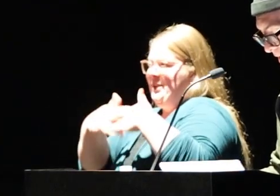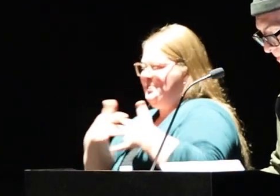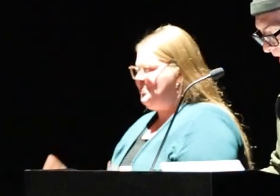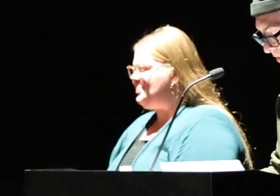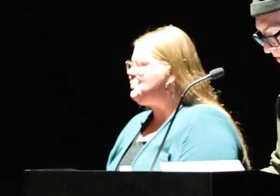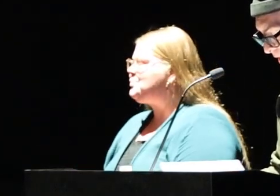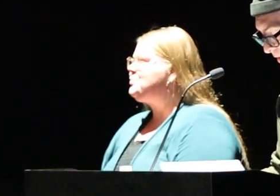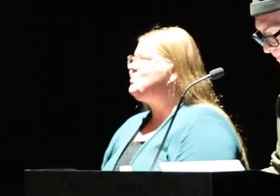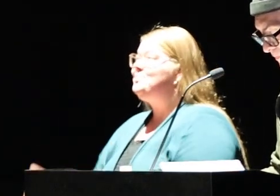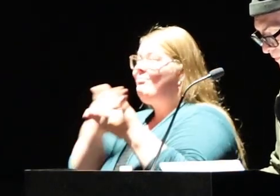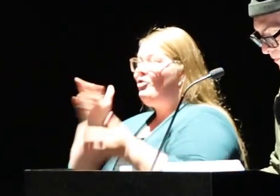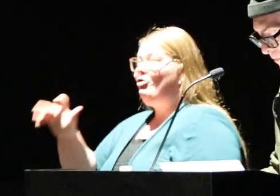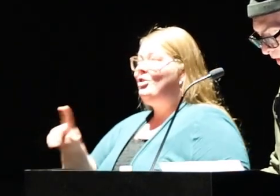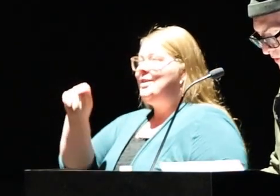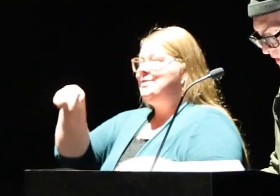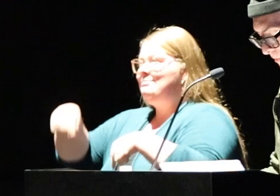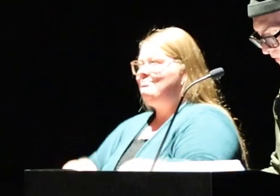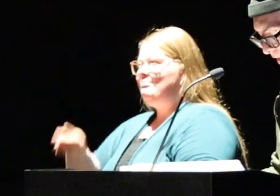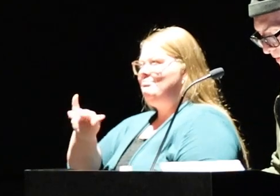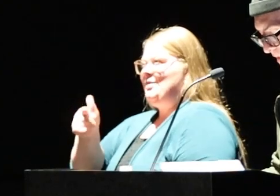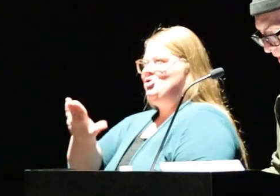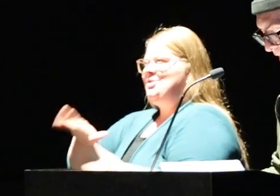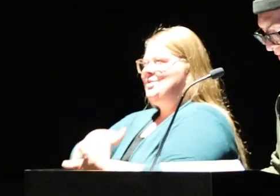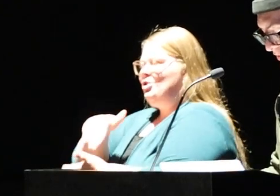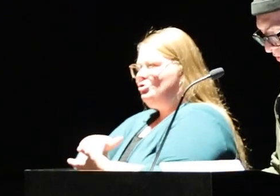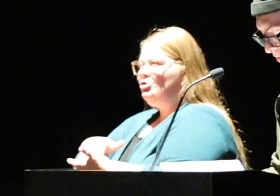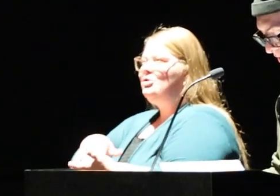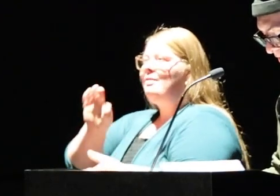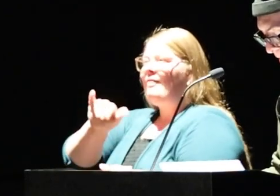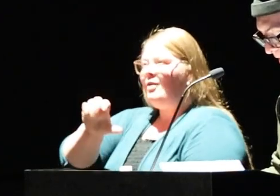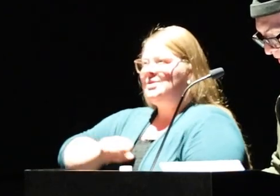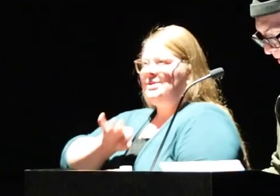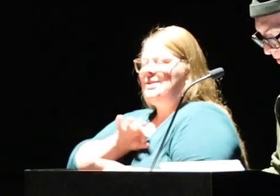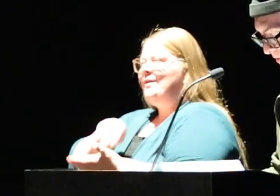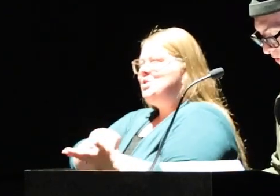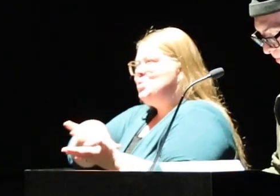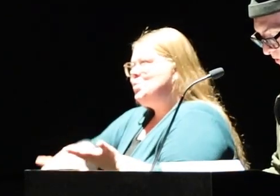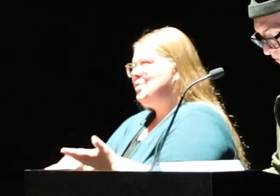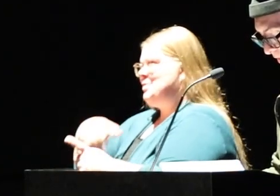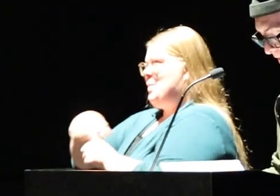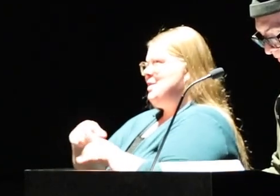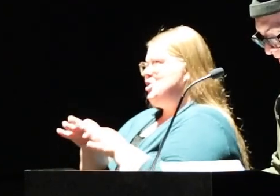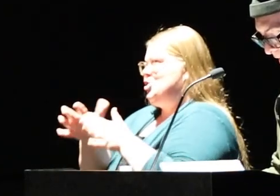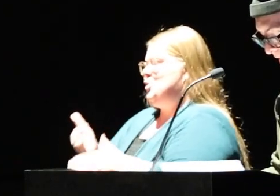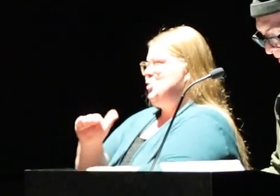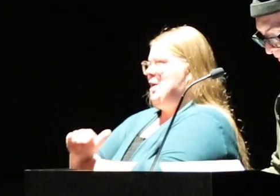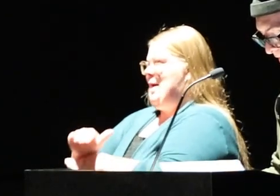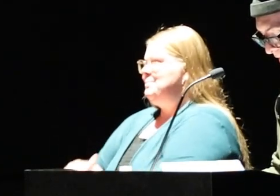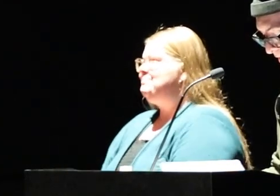to RIT's Magic Center, their team of faculty, staff, and students, as well as our interpreters for this